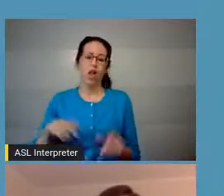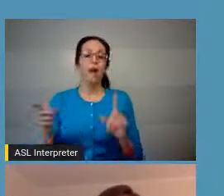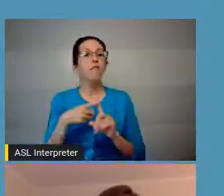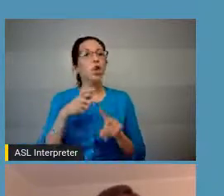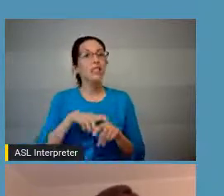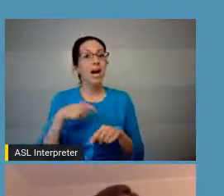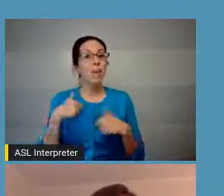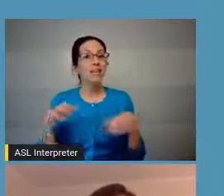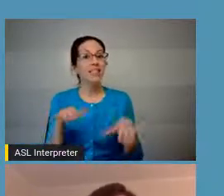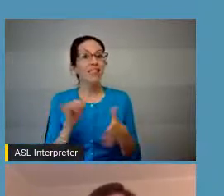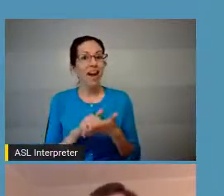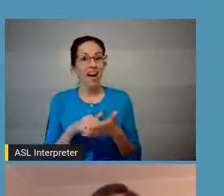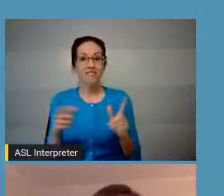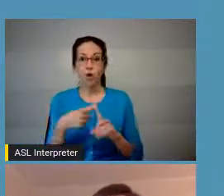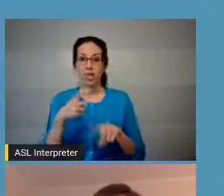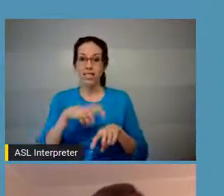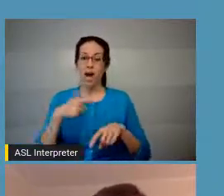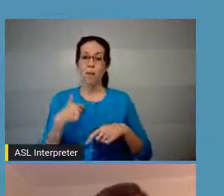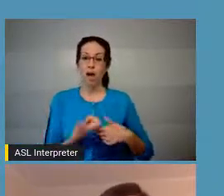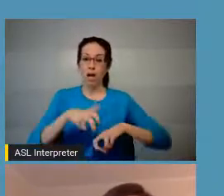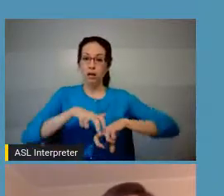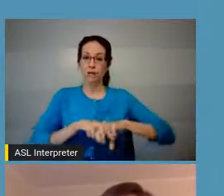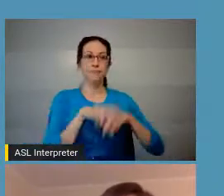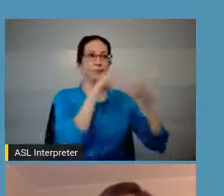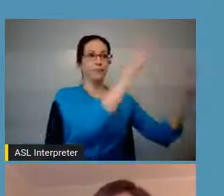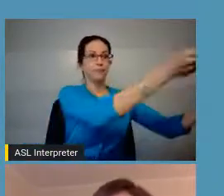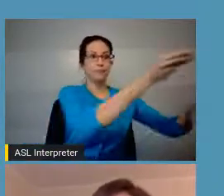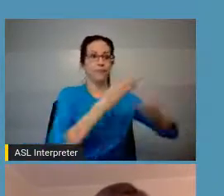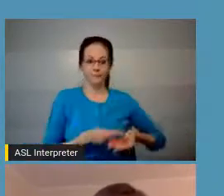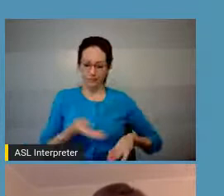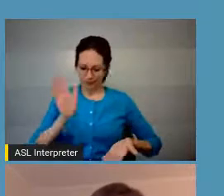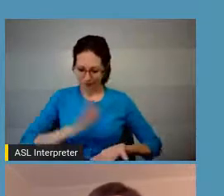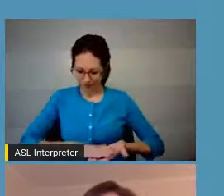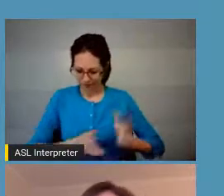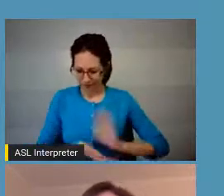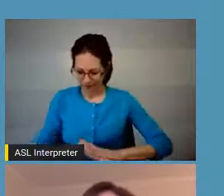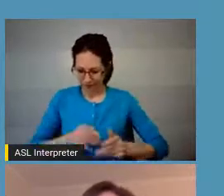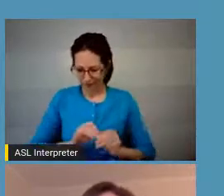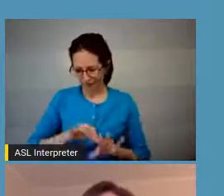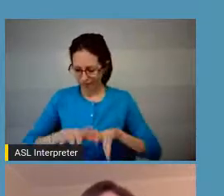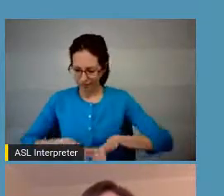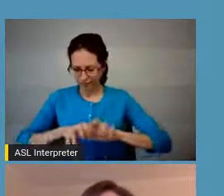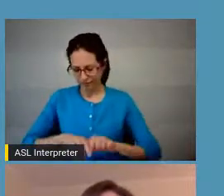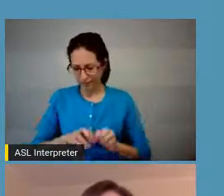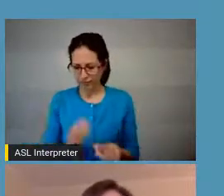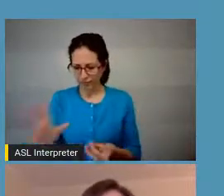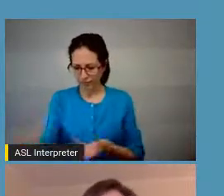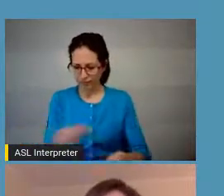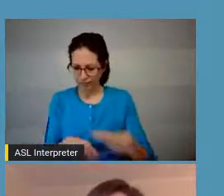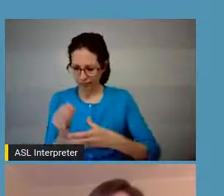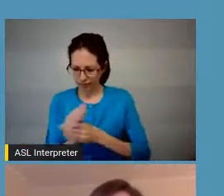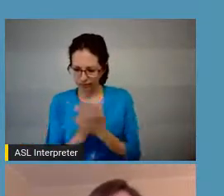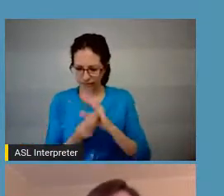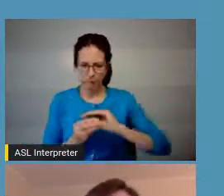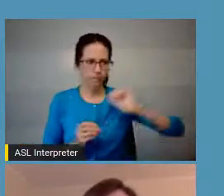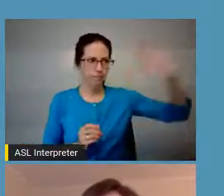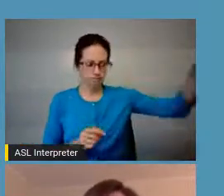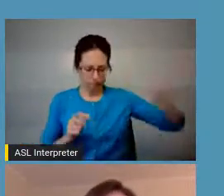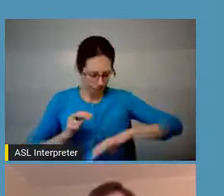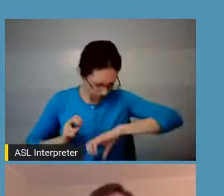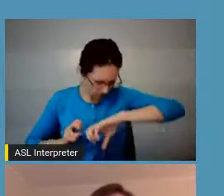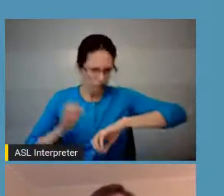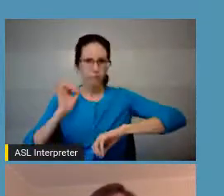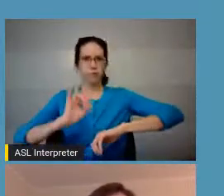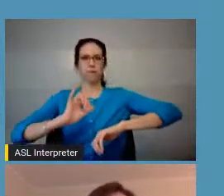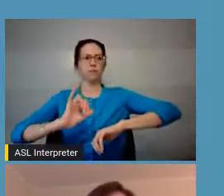time I sat down and timed myself doing things and realized how long it took me to process an object from start to finish, I was suddenly